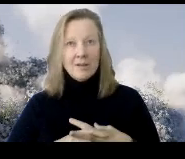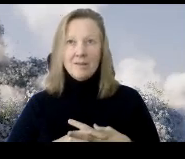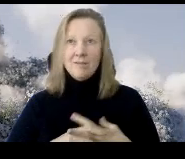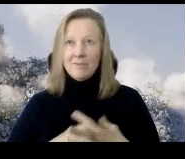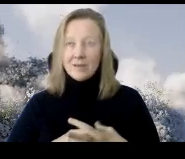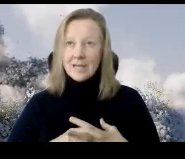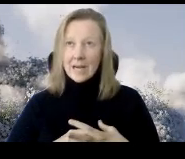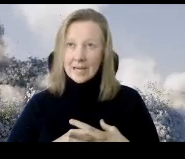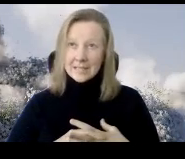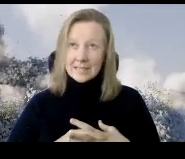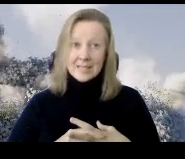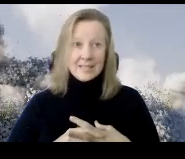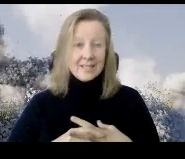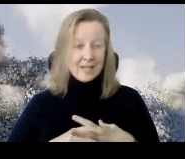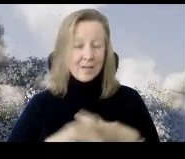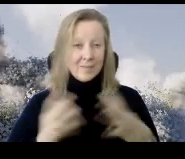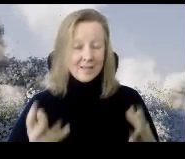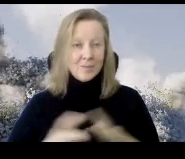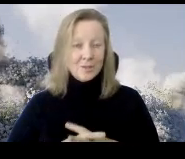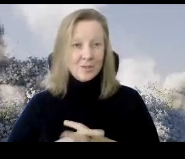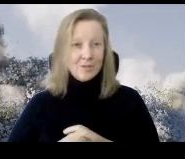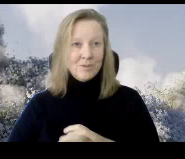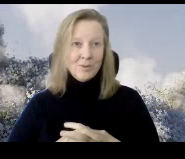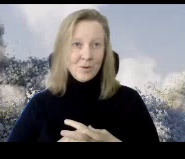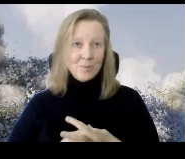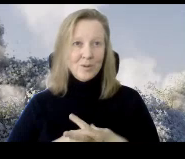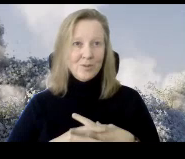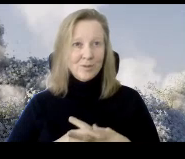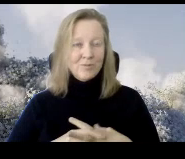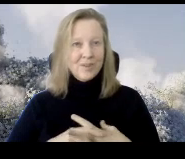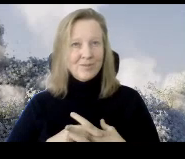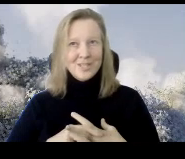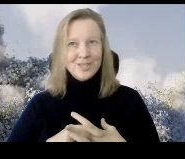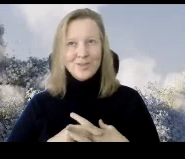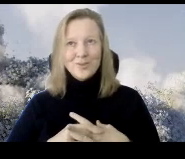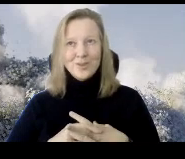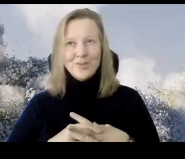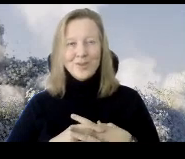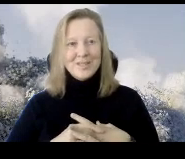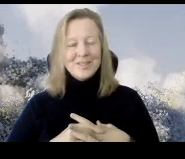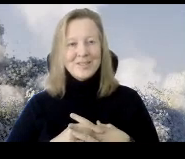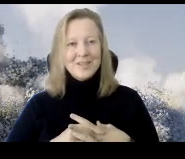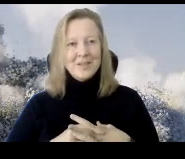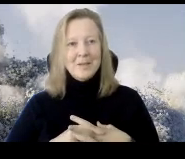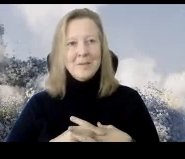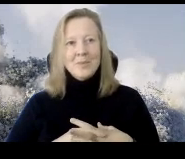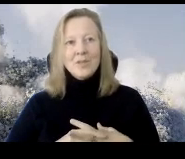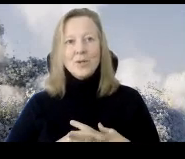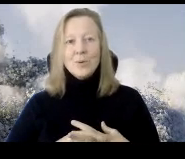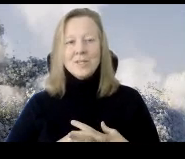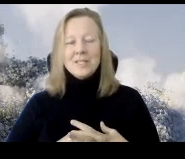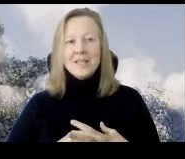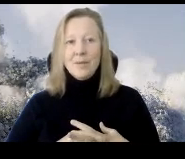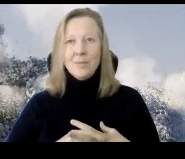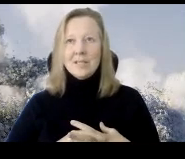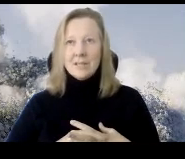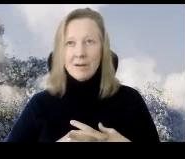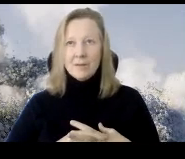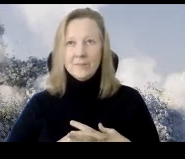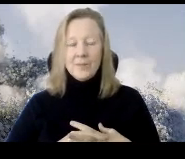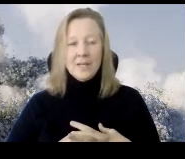expensive and very high stakes exam that I'm sure you know about if you're a physician or a pharmacist. The course is